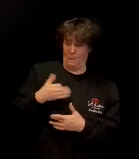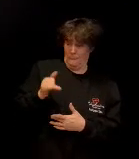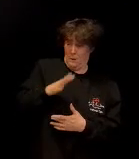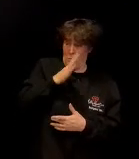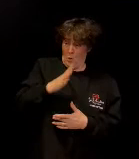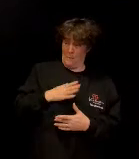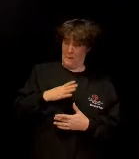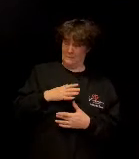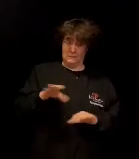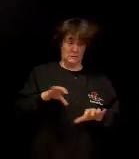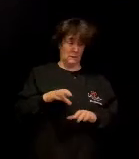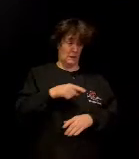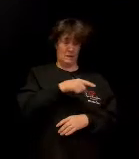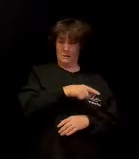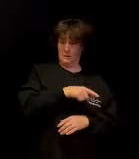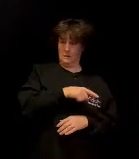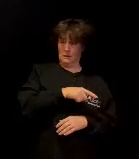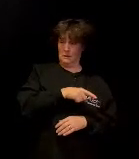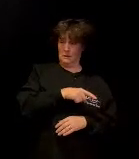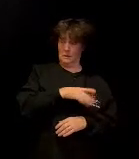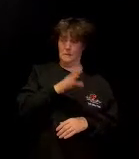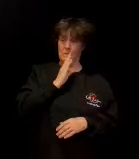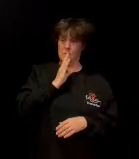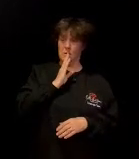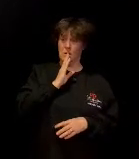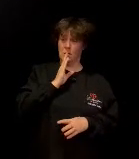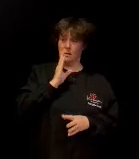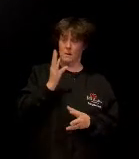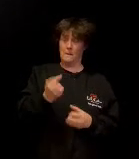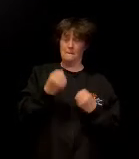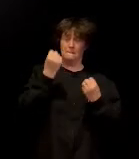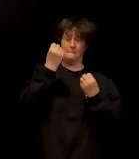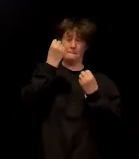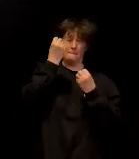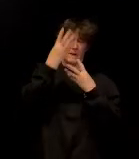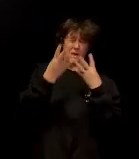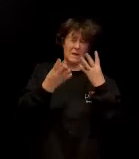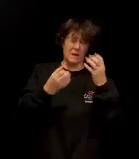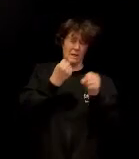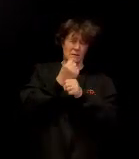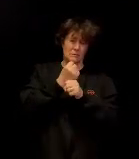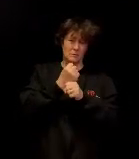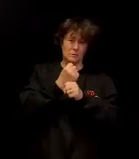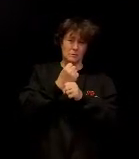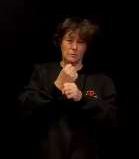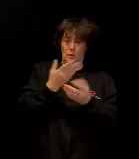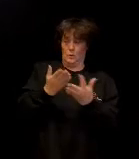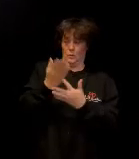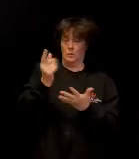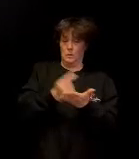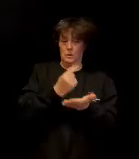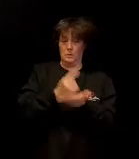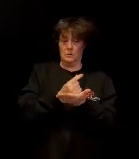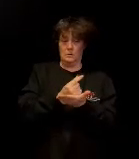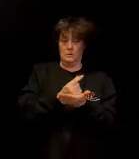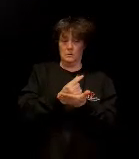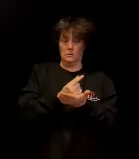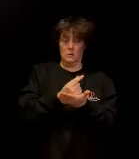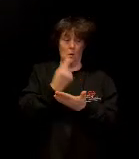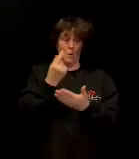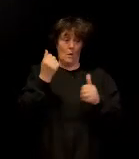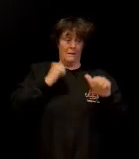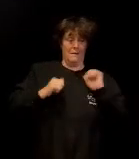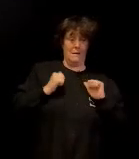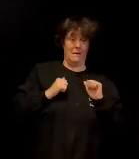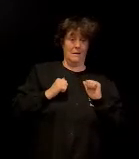woman has done will be talked about everywhere that the gospel's preached. Amen. Because of one act of being